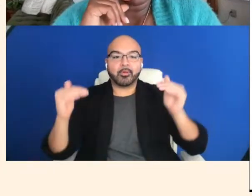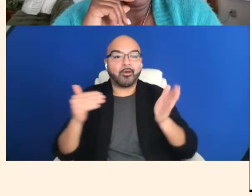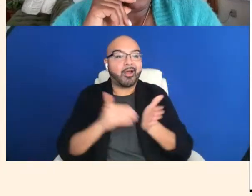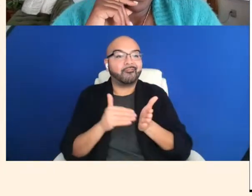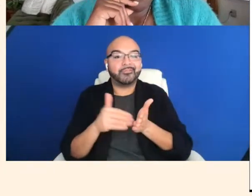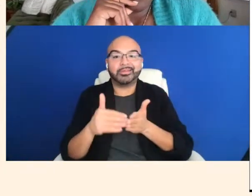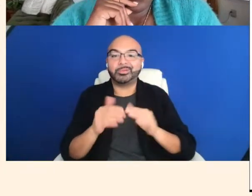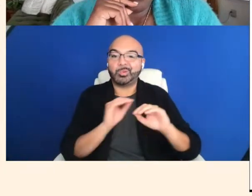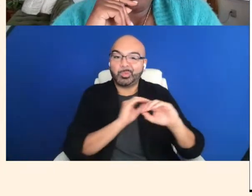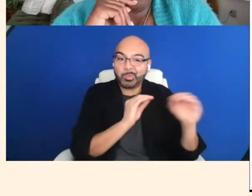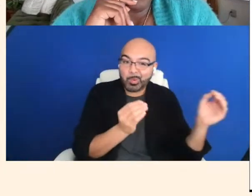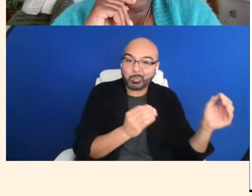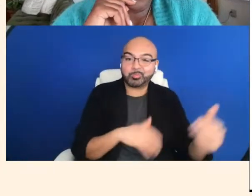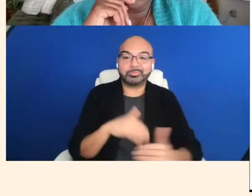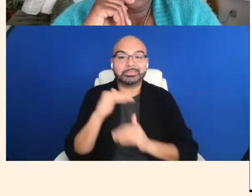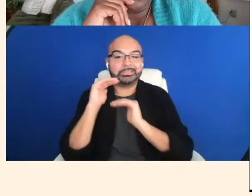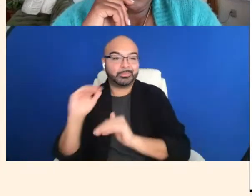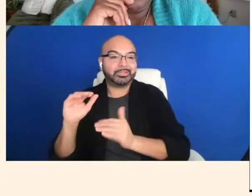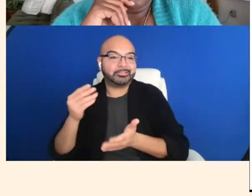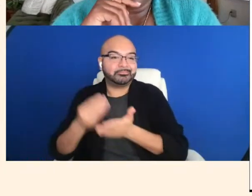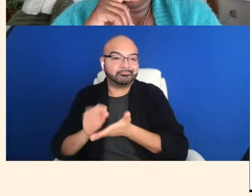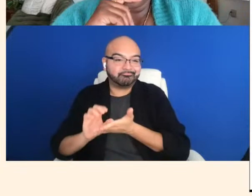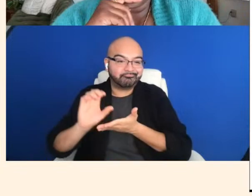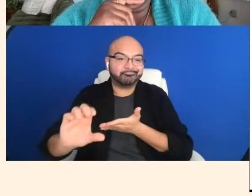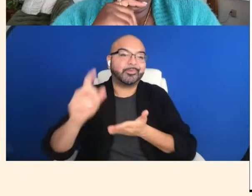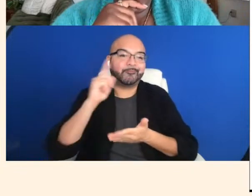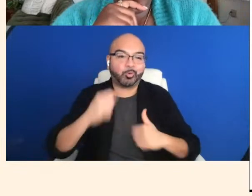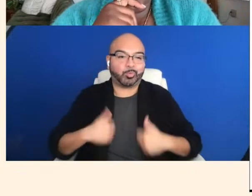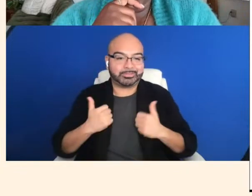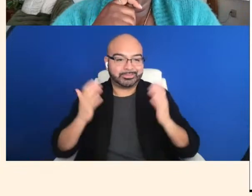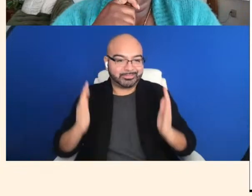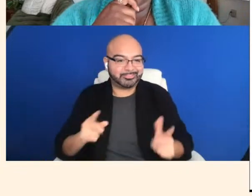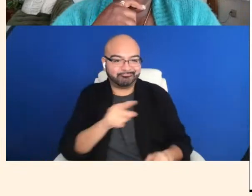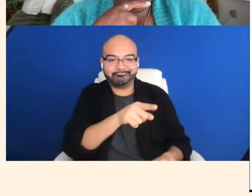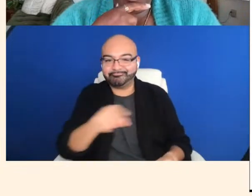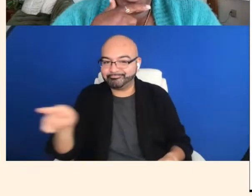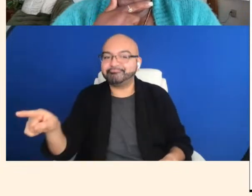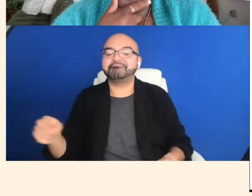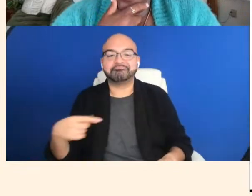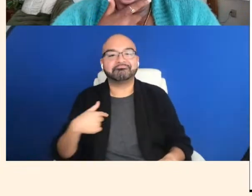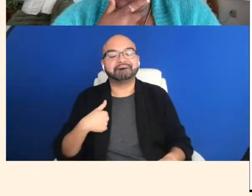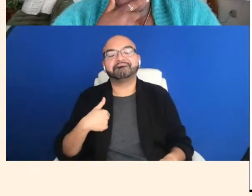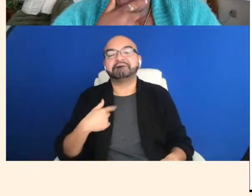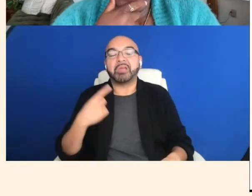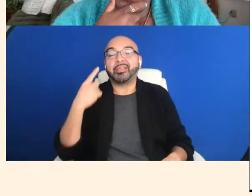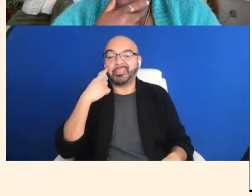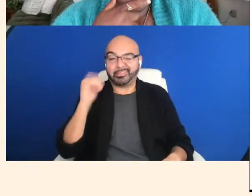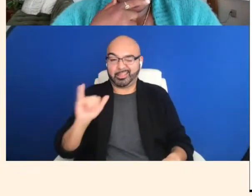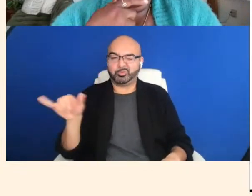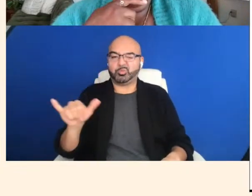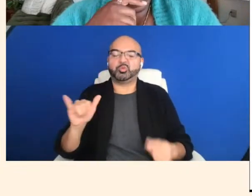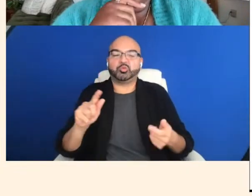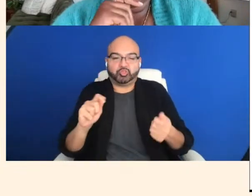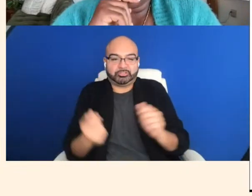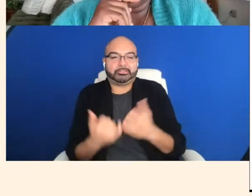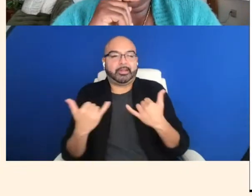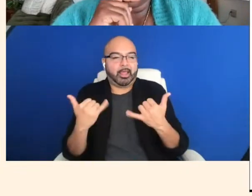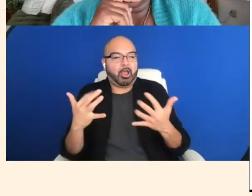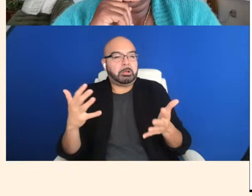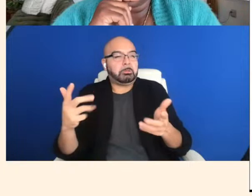very limited equity for residents. I think those things are also changing now at this point.